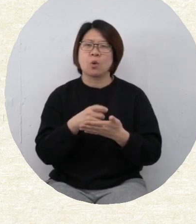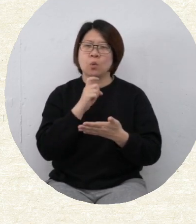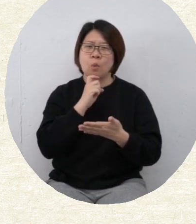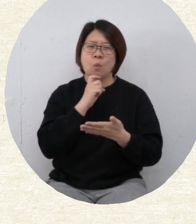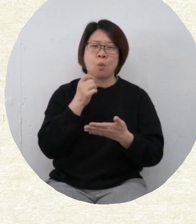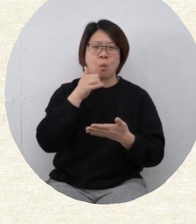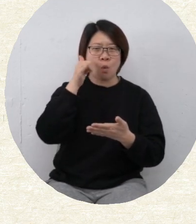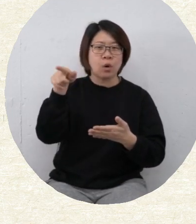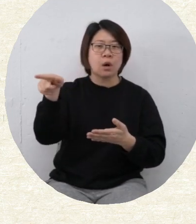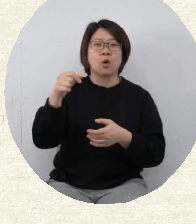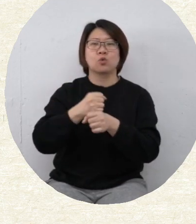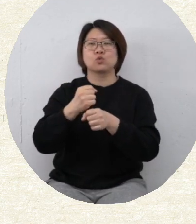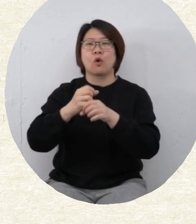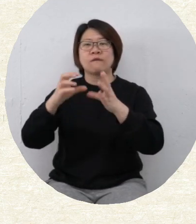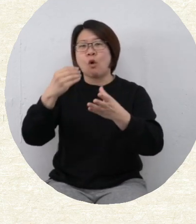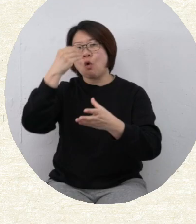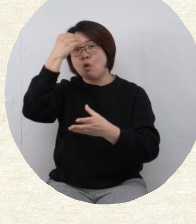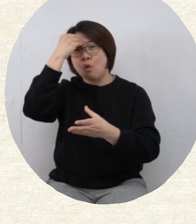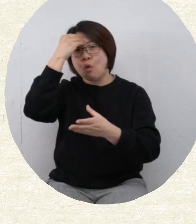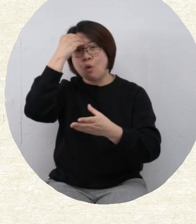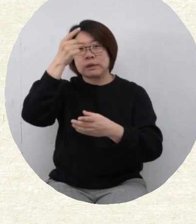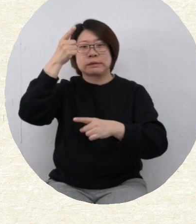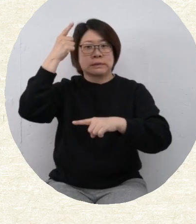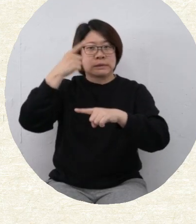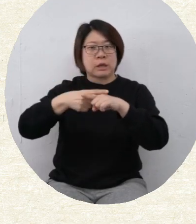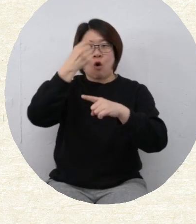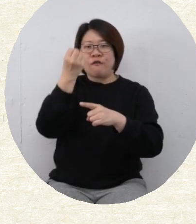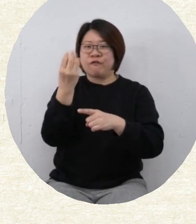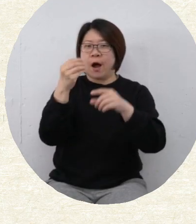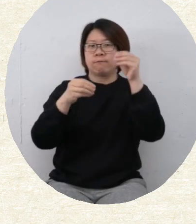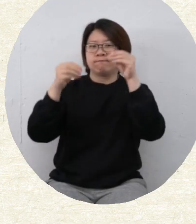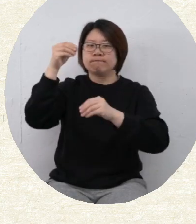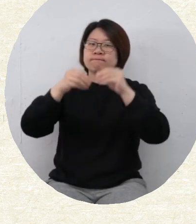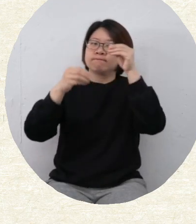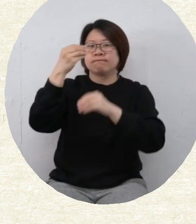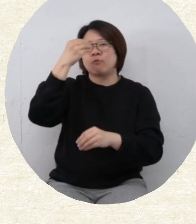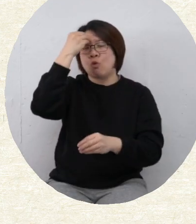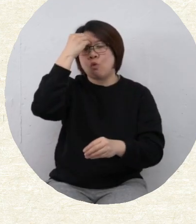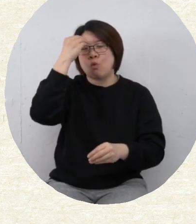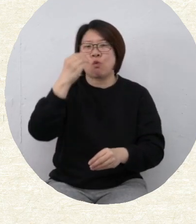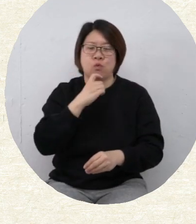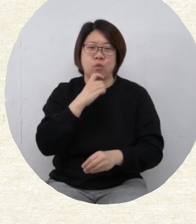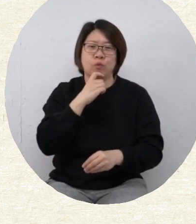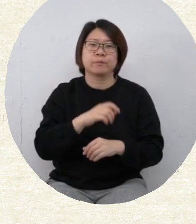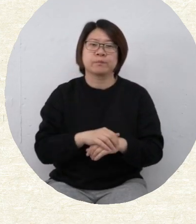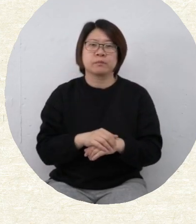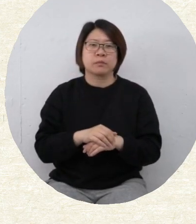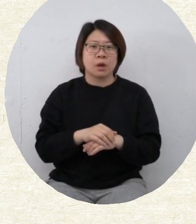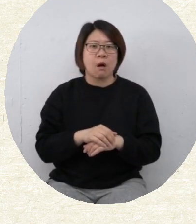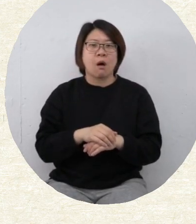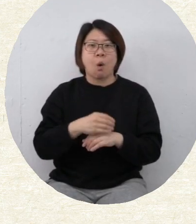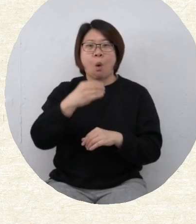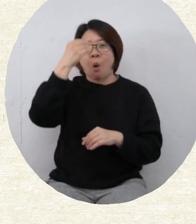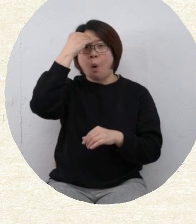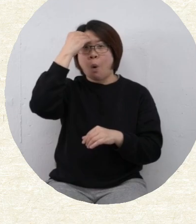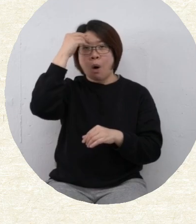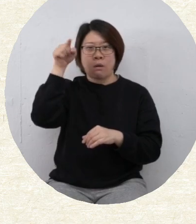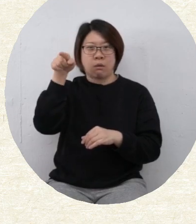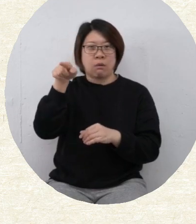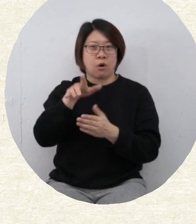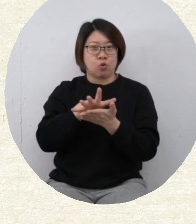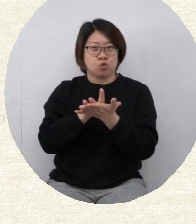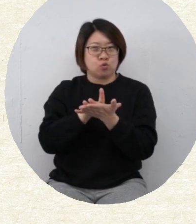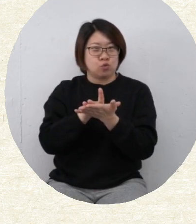the body of work started. And I just started making prints using combining those